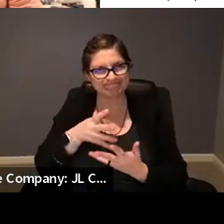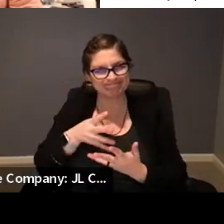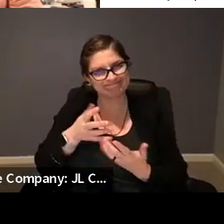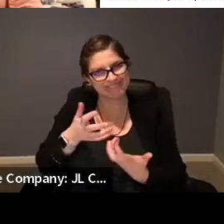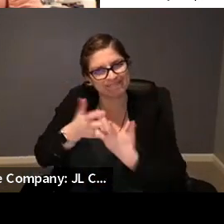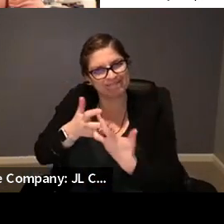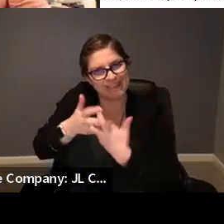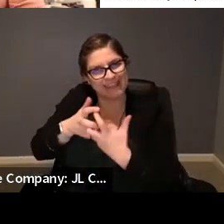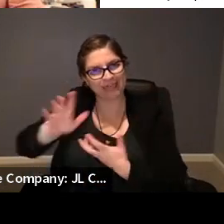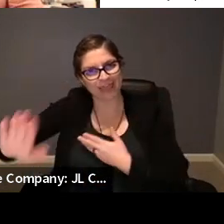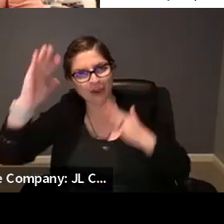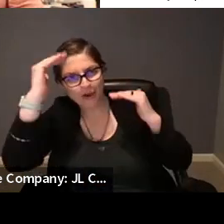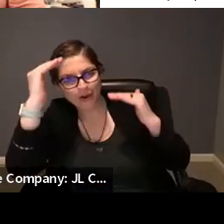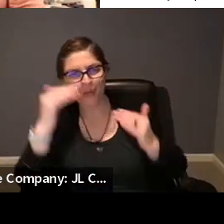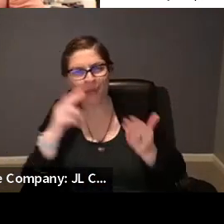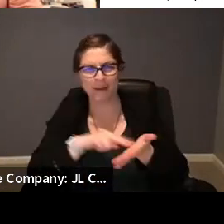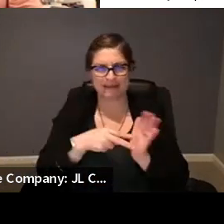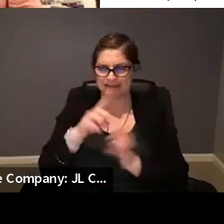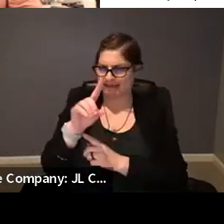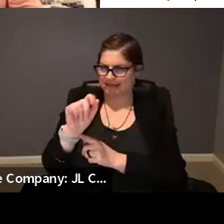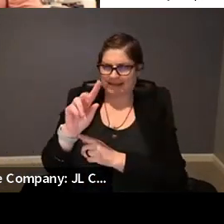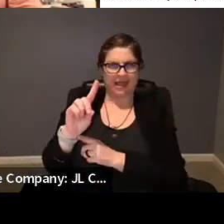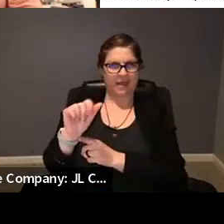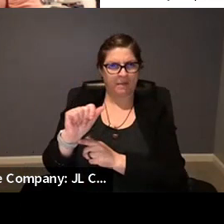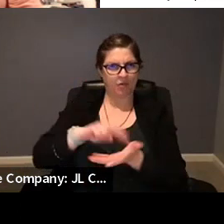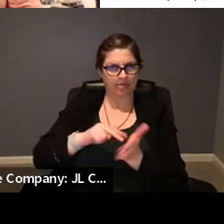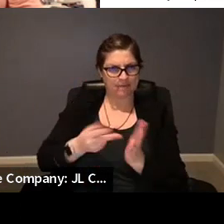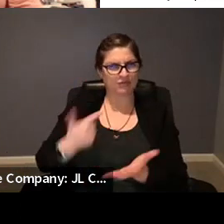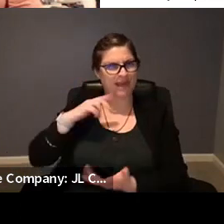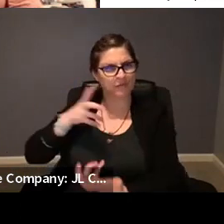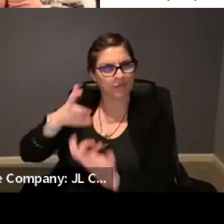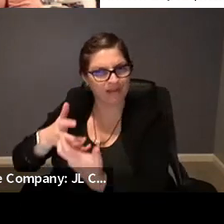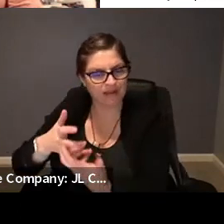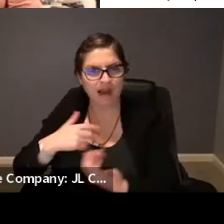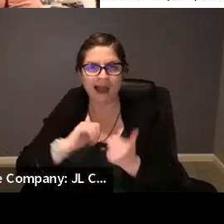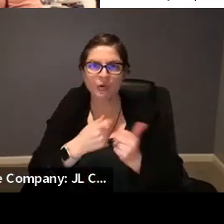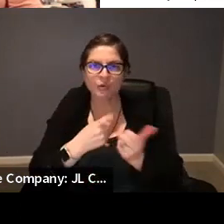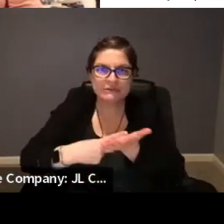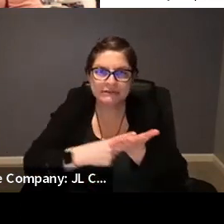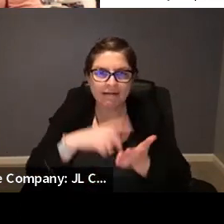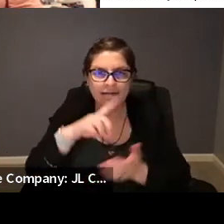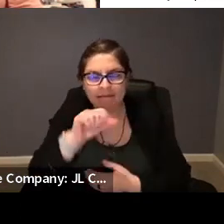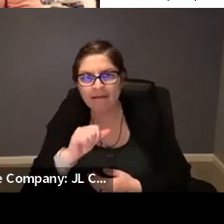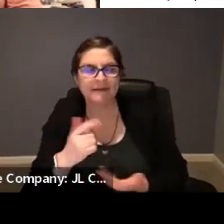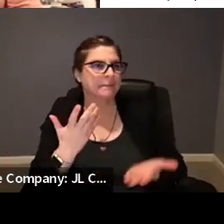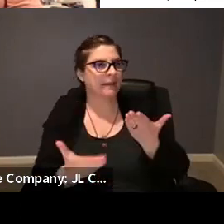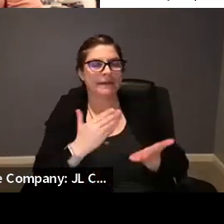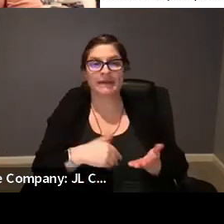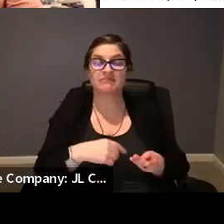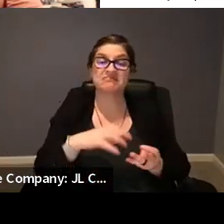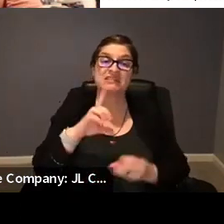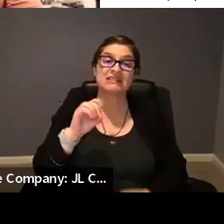are like, of what it means to be disabled, and of how disability should be talked about, whether in documentary or news